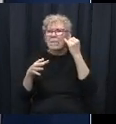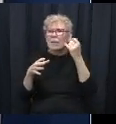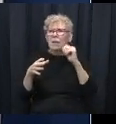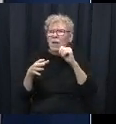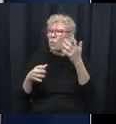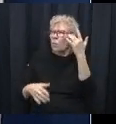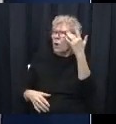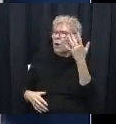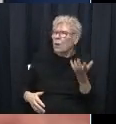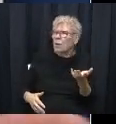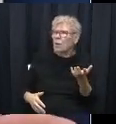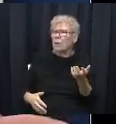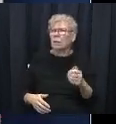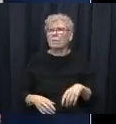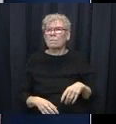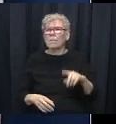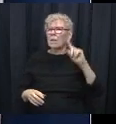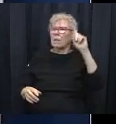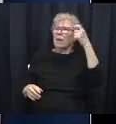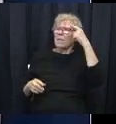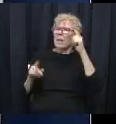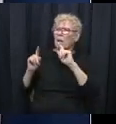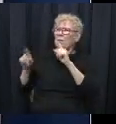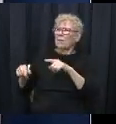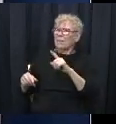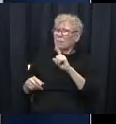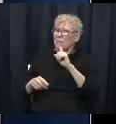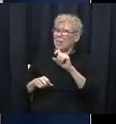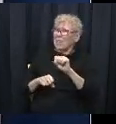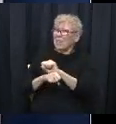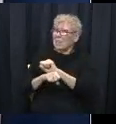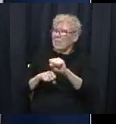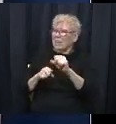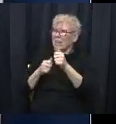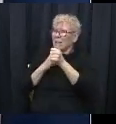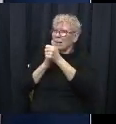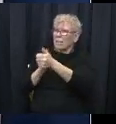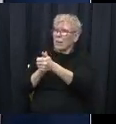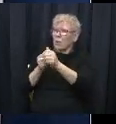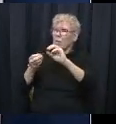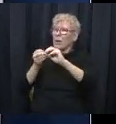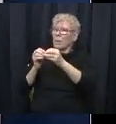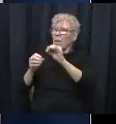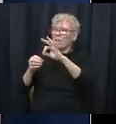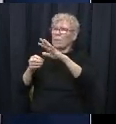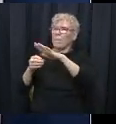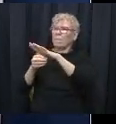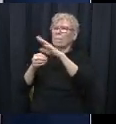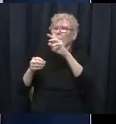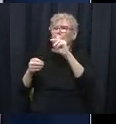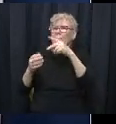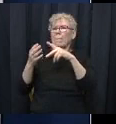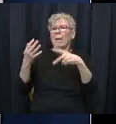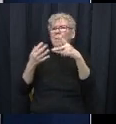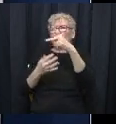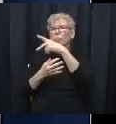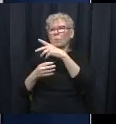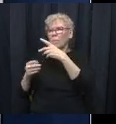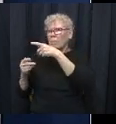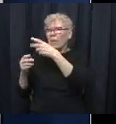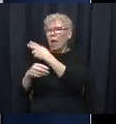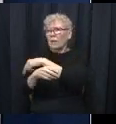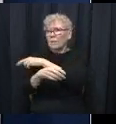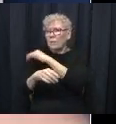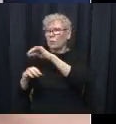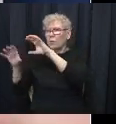hospitals are not universally spread throughout the state. So you might have one hospital that serves a multi-county region in eastern Colorado or in southern